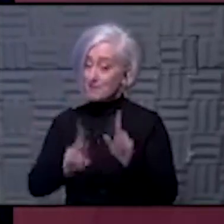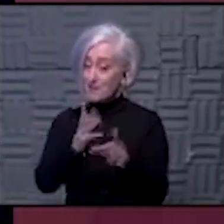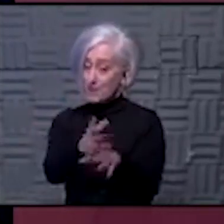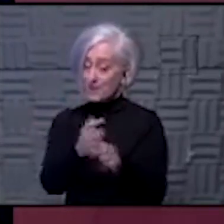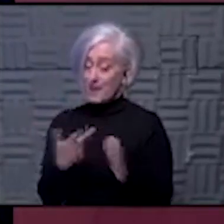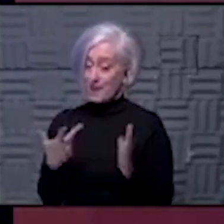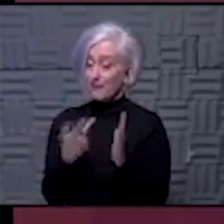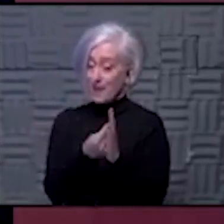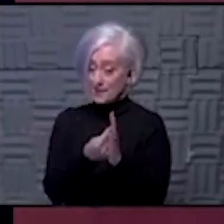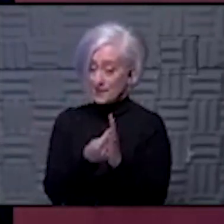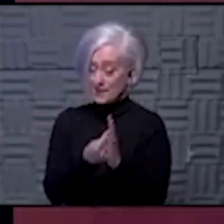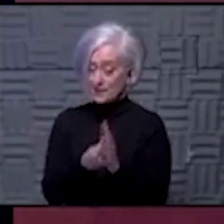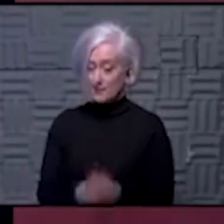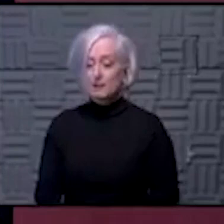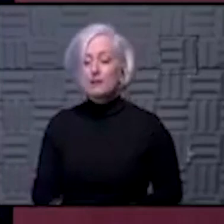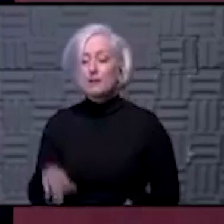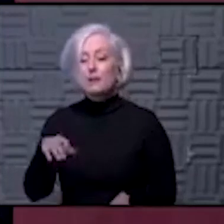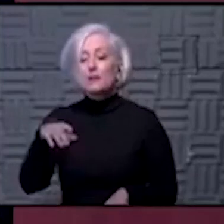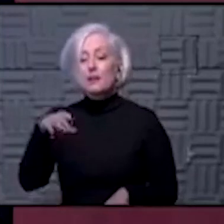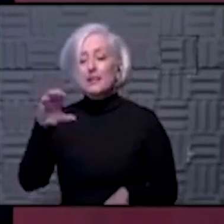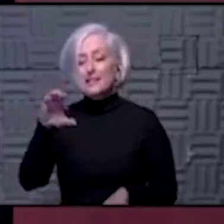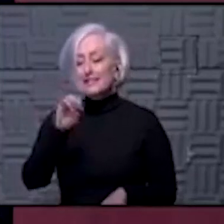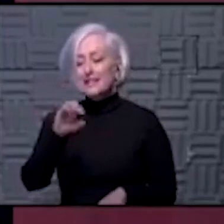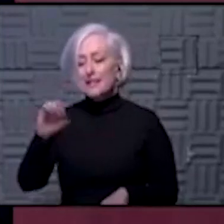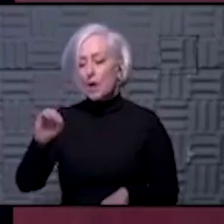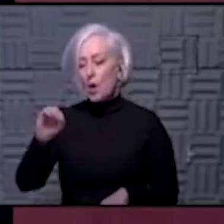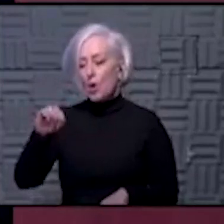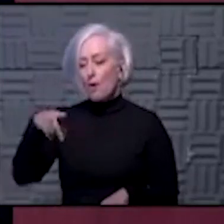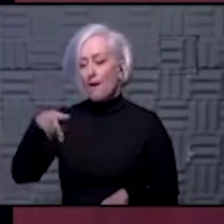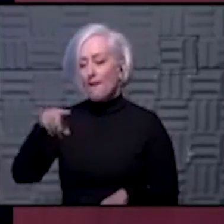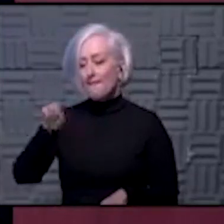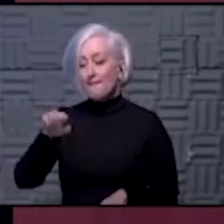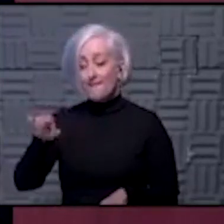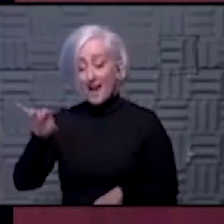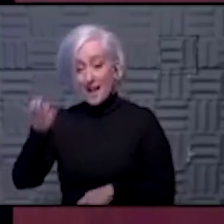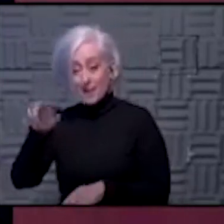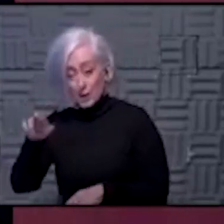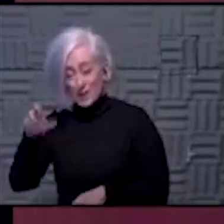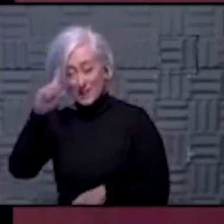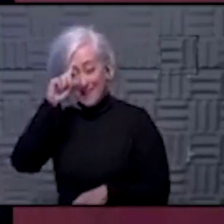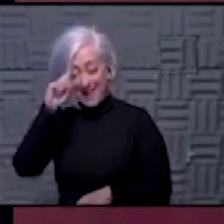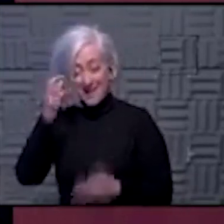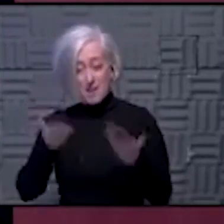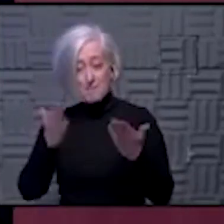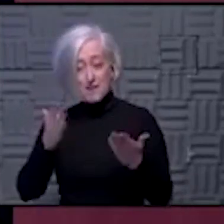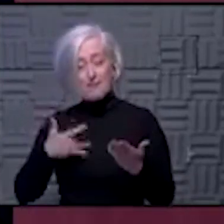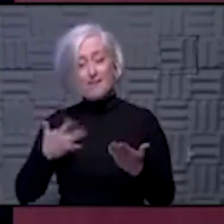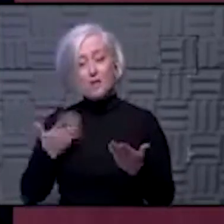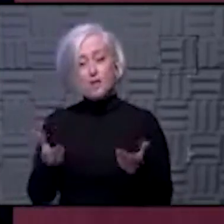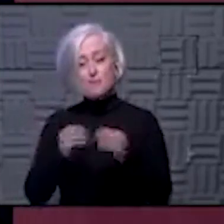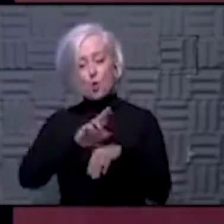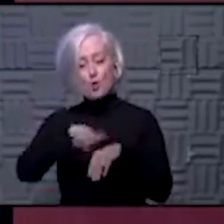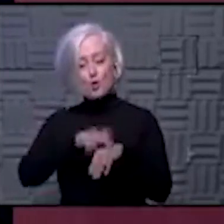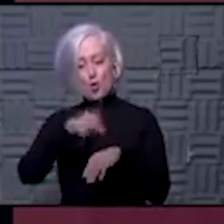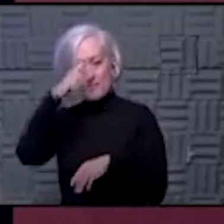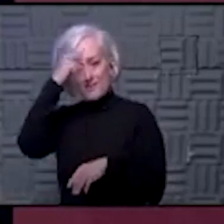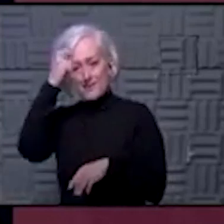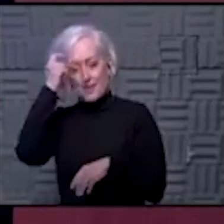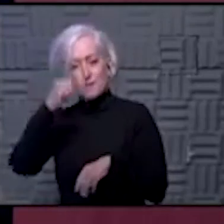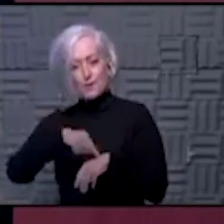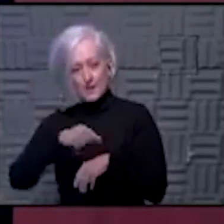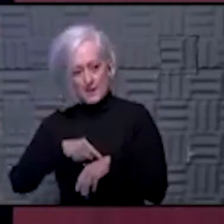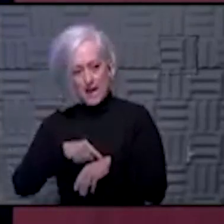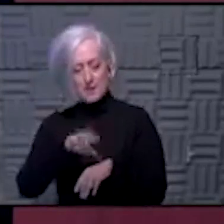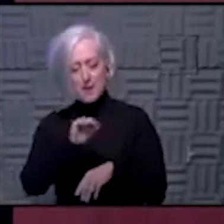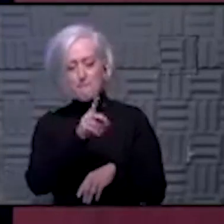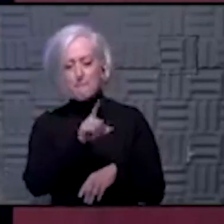the CEO of Pfizer was more optimistic. He was saying next summer, and I think Moderna may have weighed in there as well. So I know Mayor Alvey would appreciate our getting